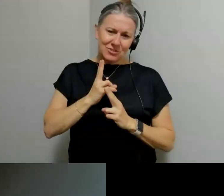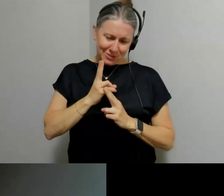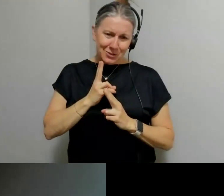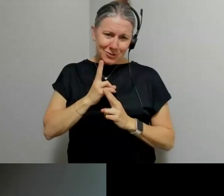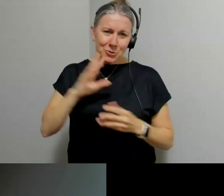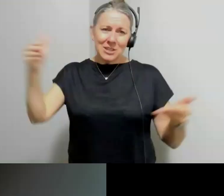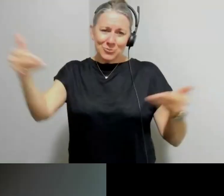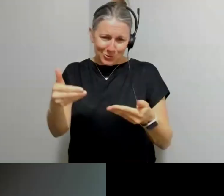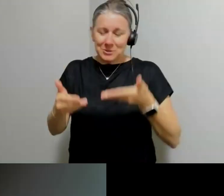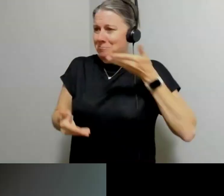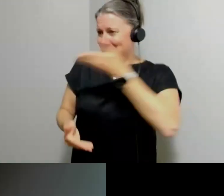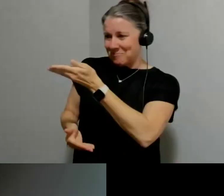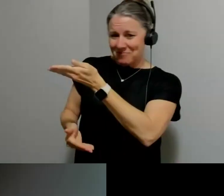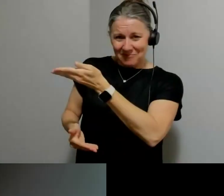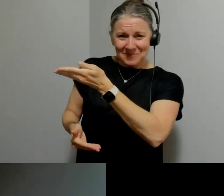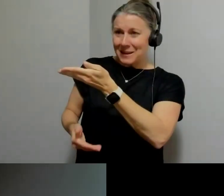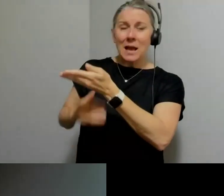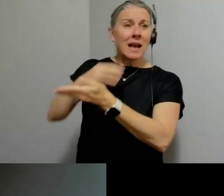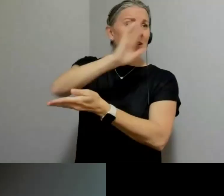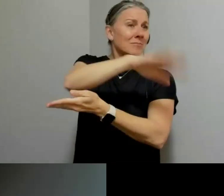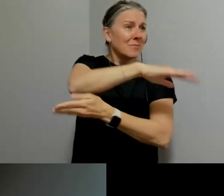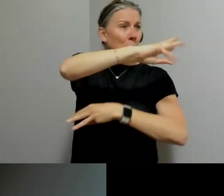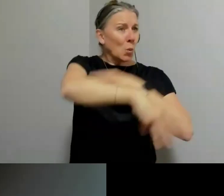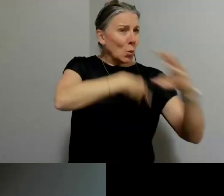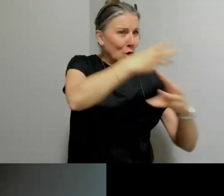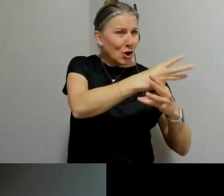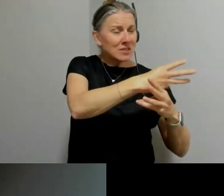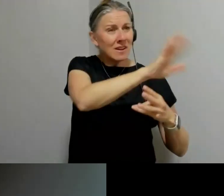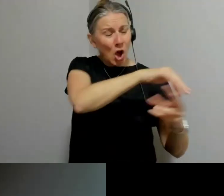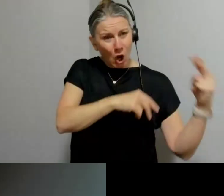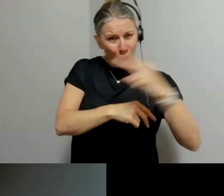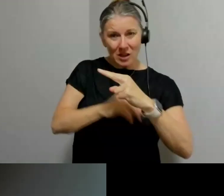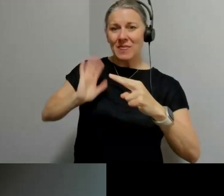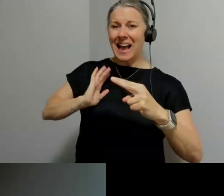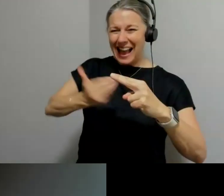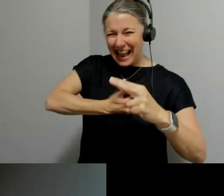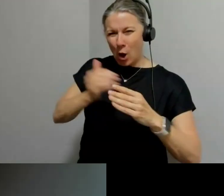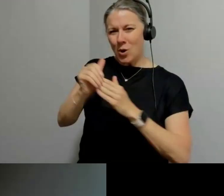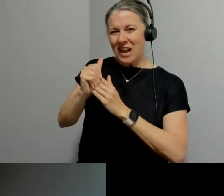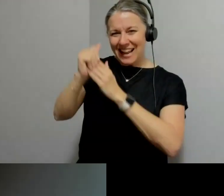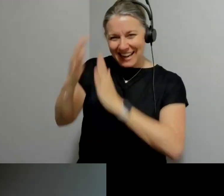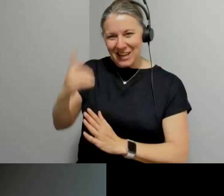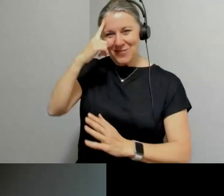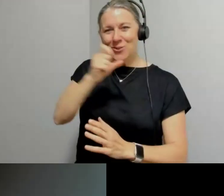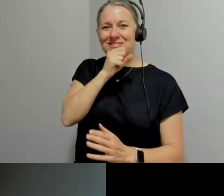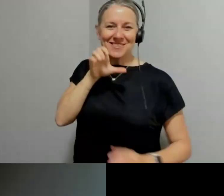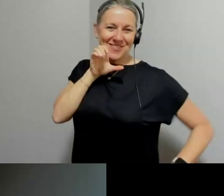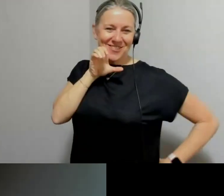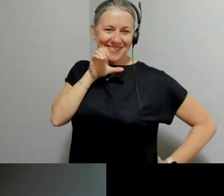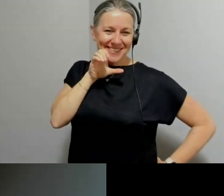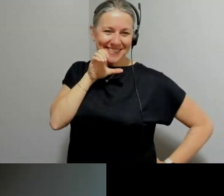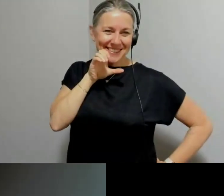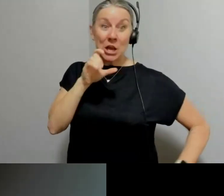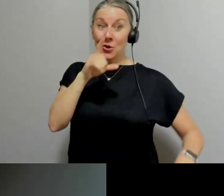is our leader for seniors. And it's nice to be able to say that as a Canadian, particularly when Canadians